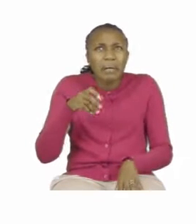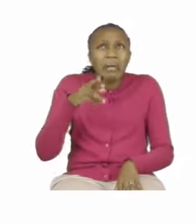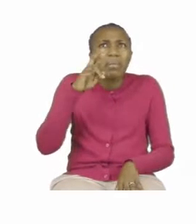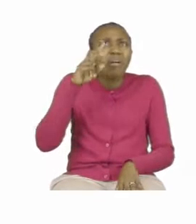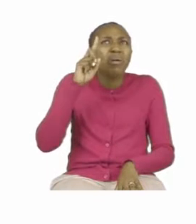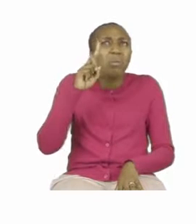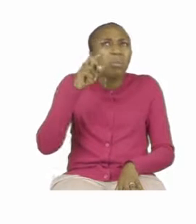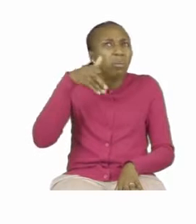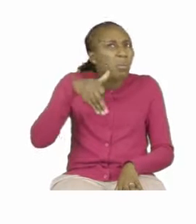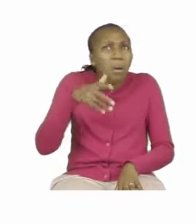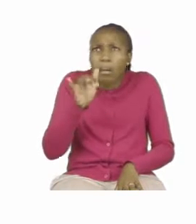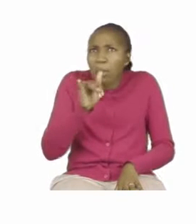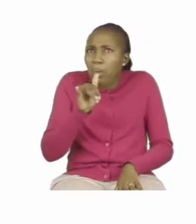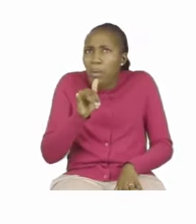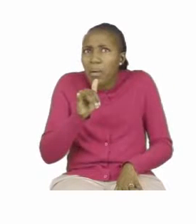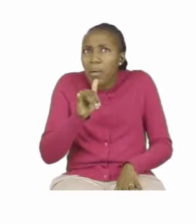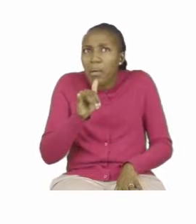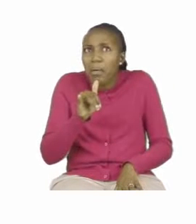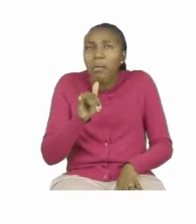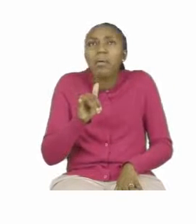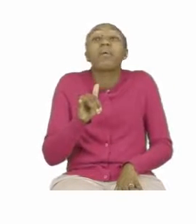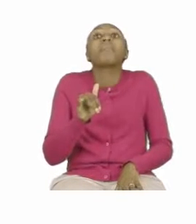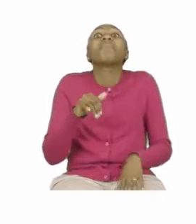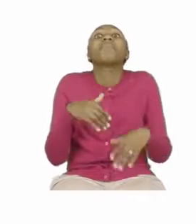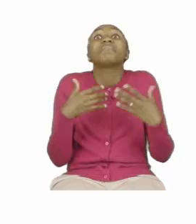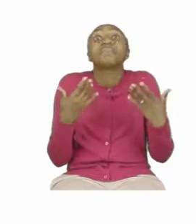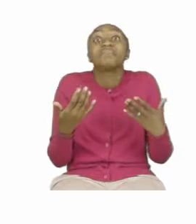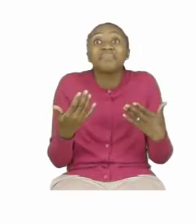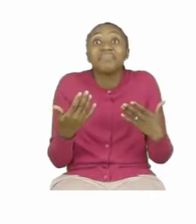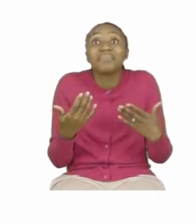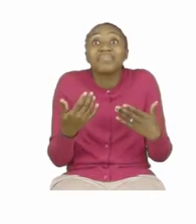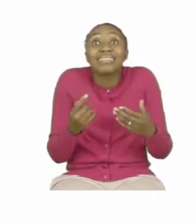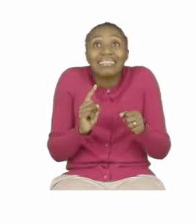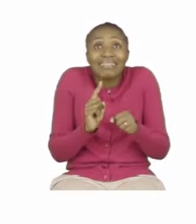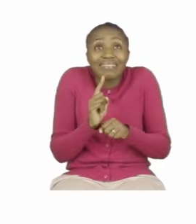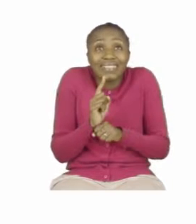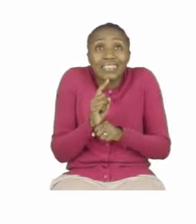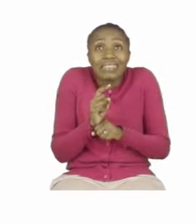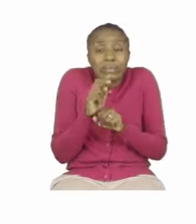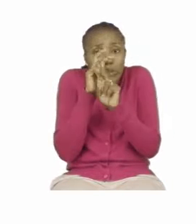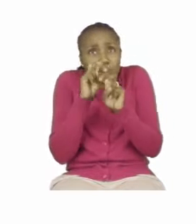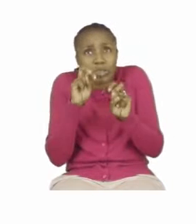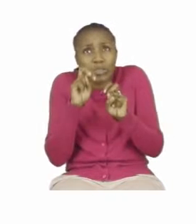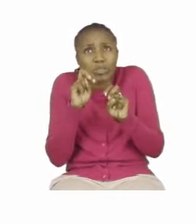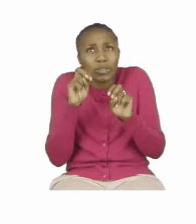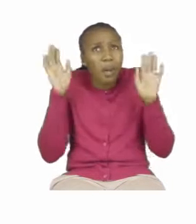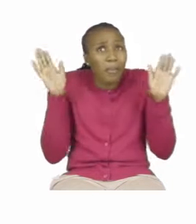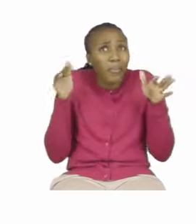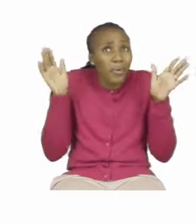$1 Namibian coin? Well, the first thing we look out for is that bird. The bird on